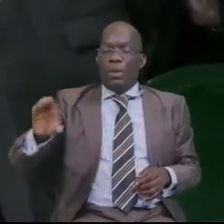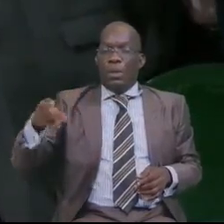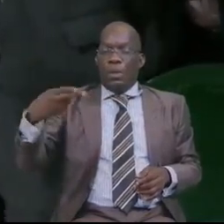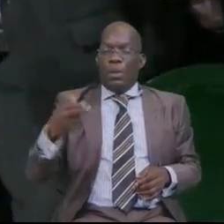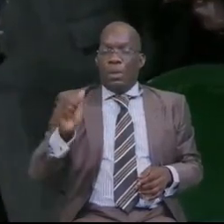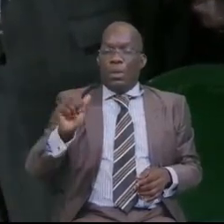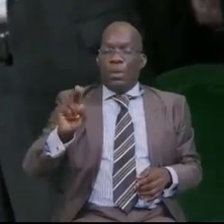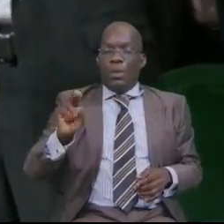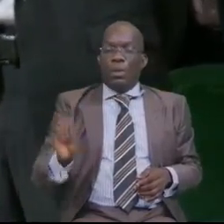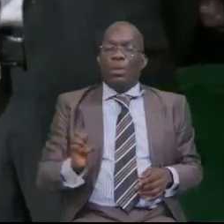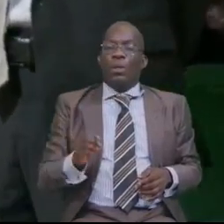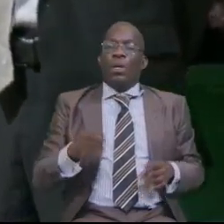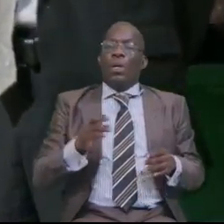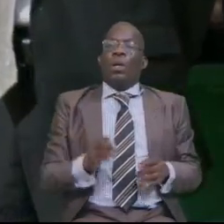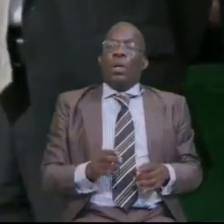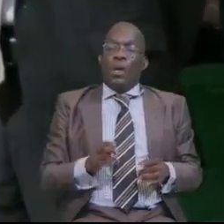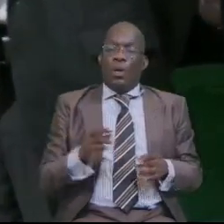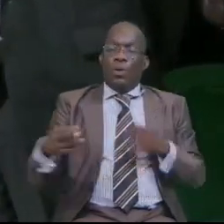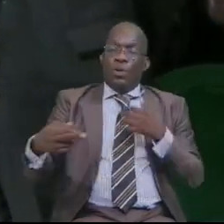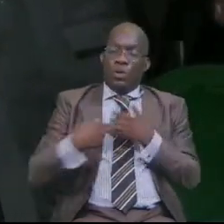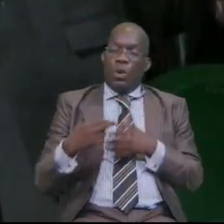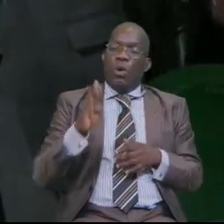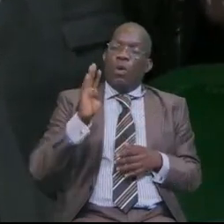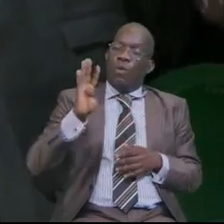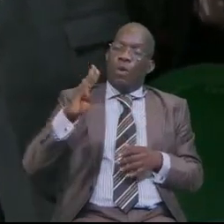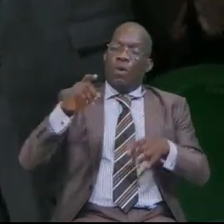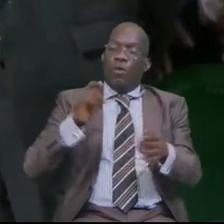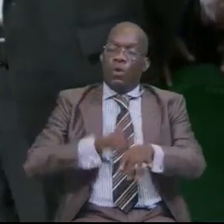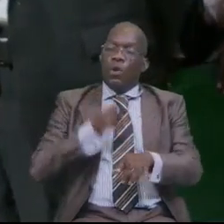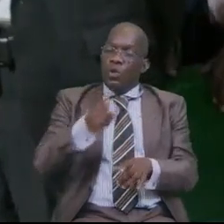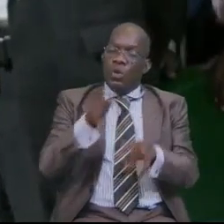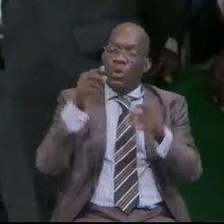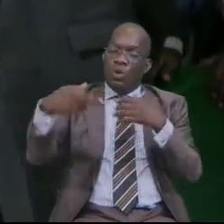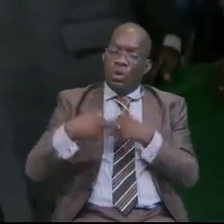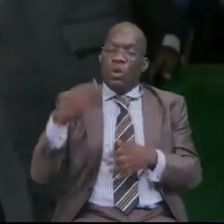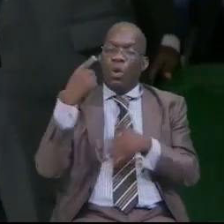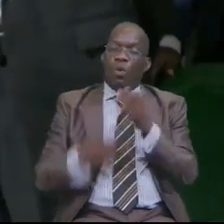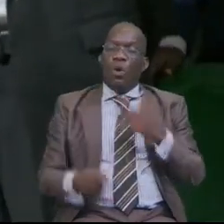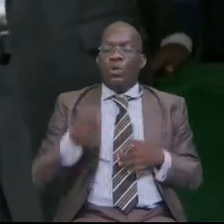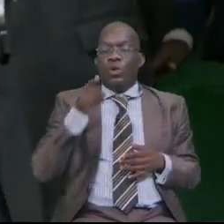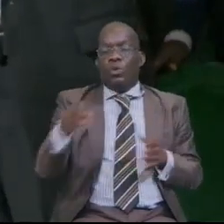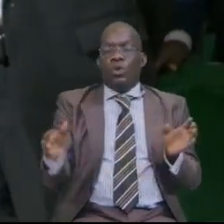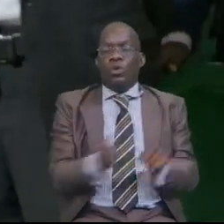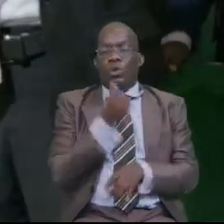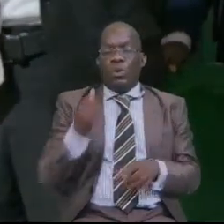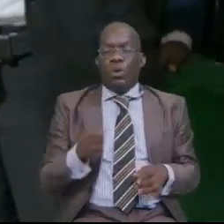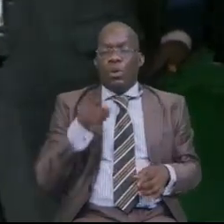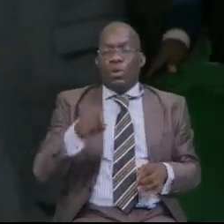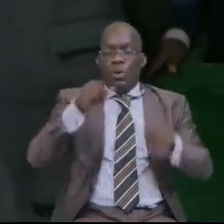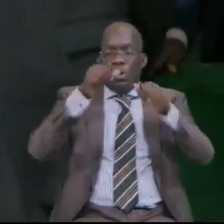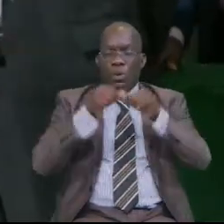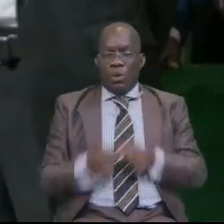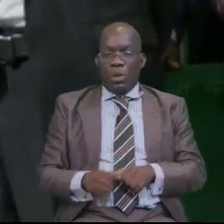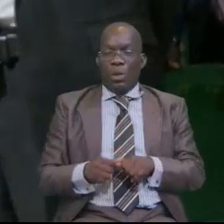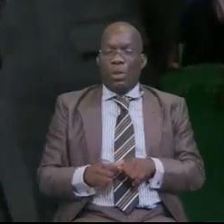restore what belongs to other people that ought to be in their hand. And you remain in fellowship